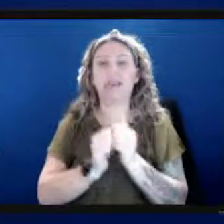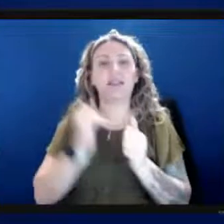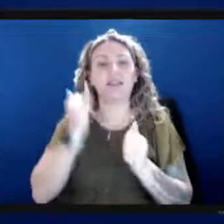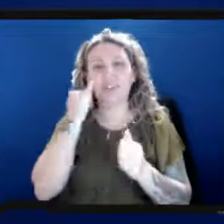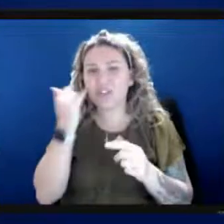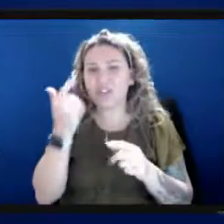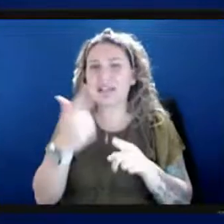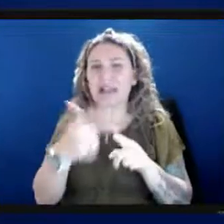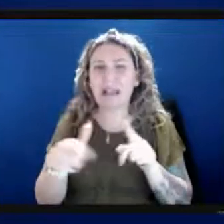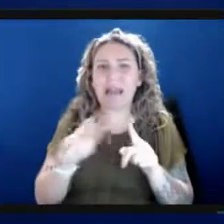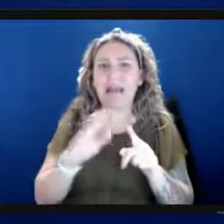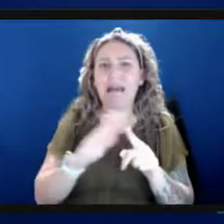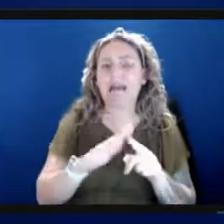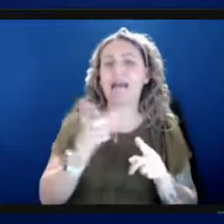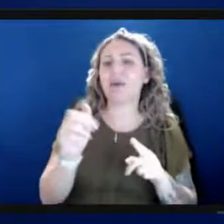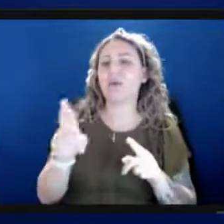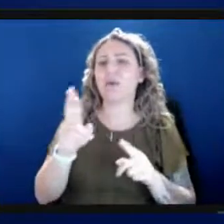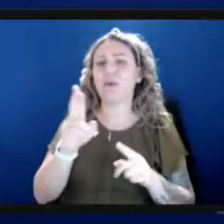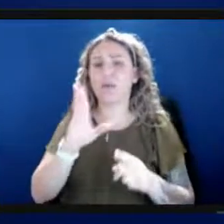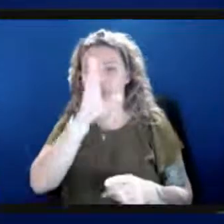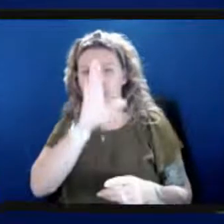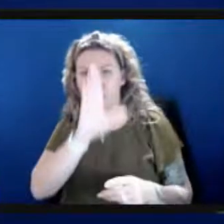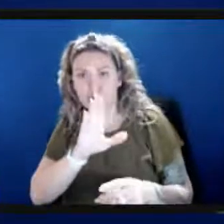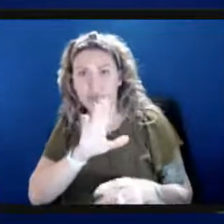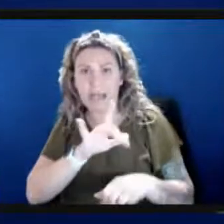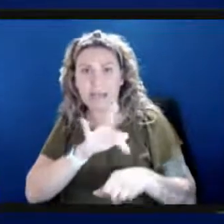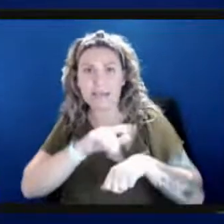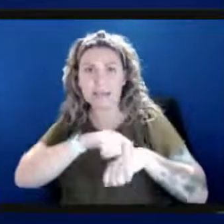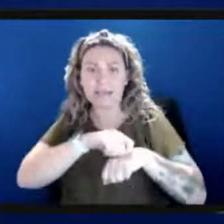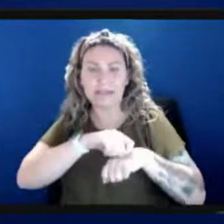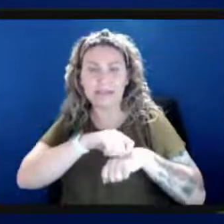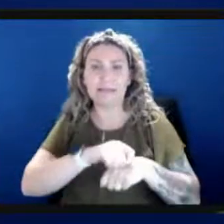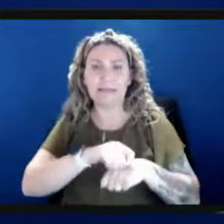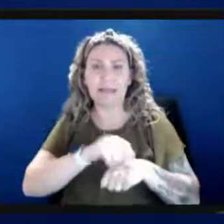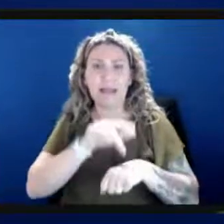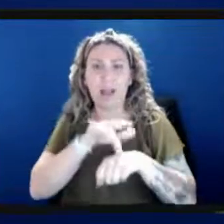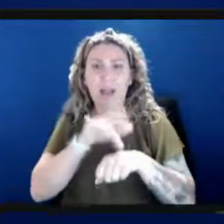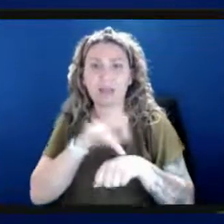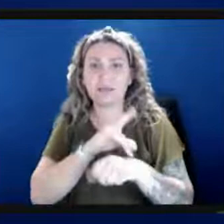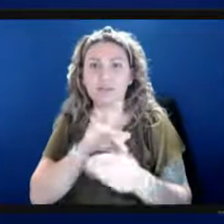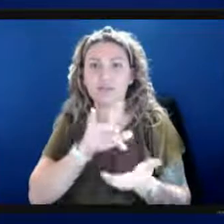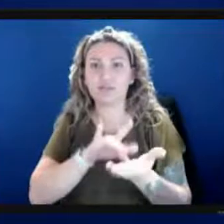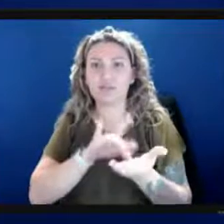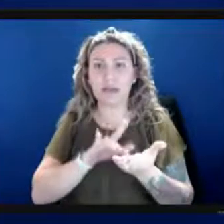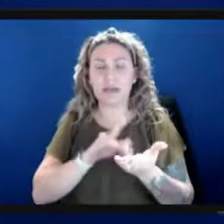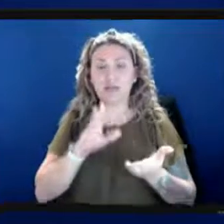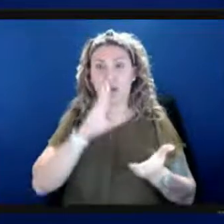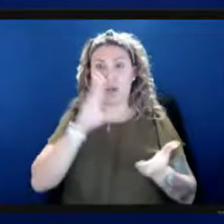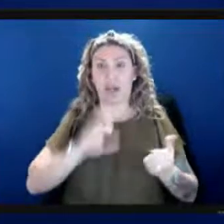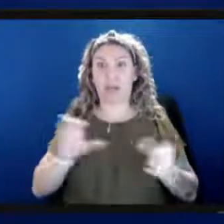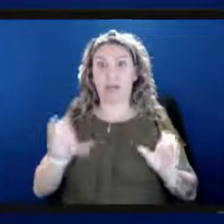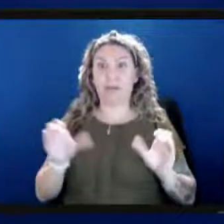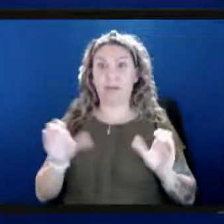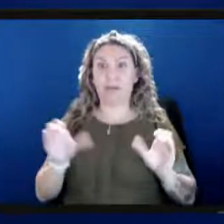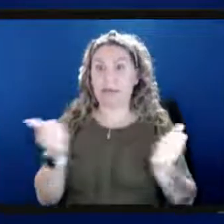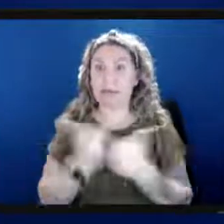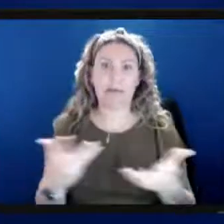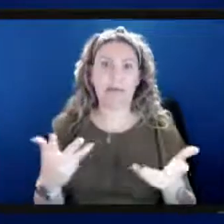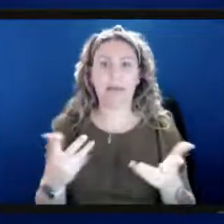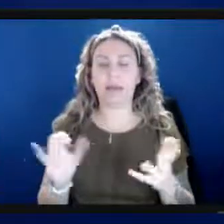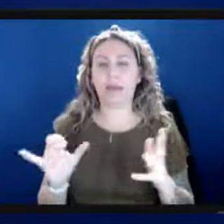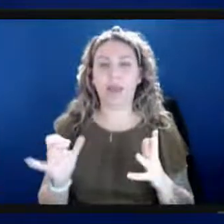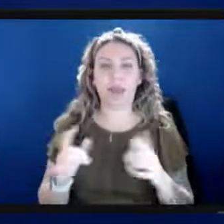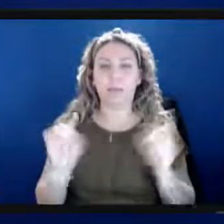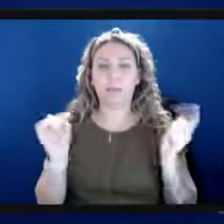even through the direct skin contact, if you end up touching the medication and you've never done anything like an opiate before, you are